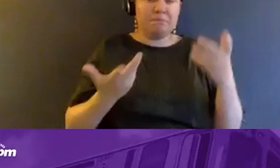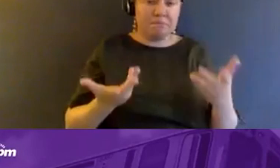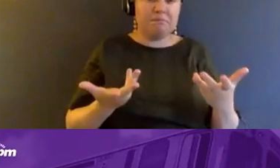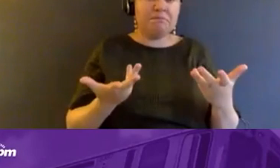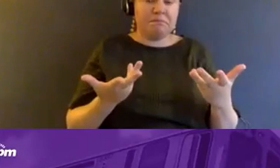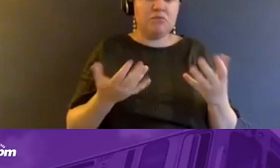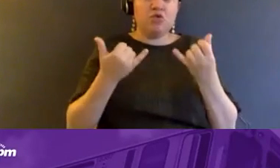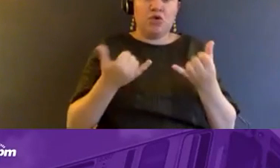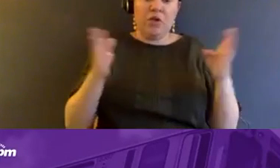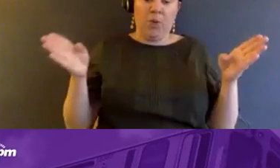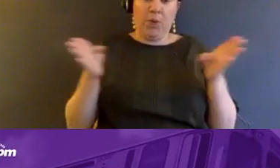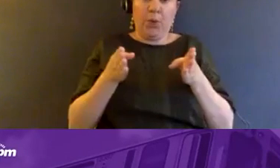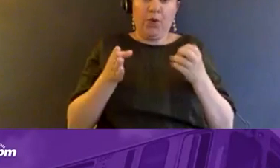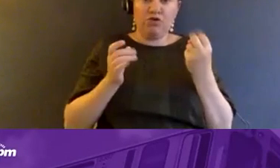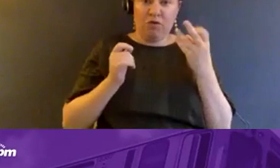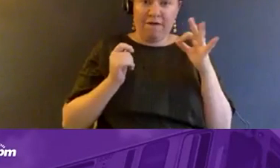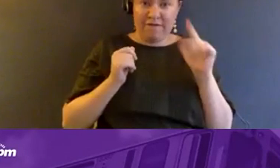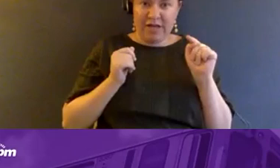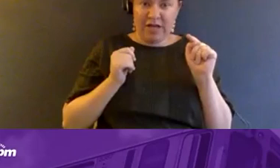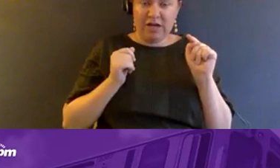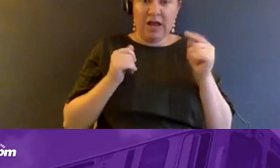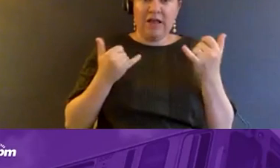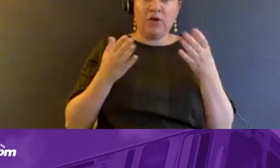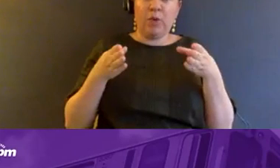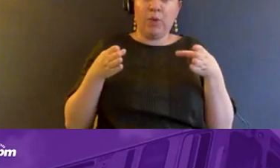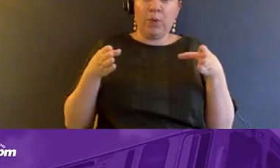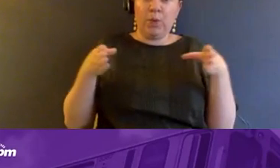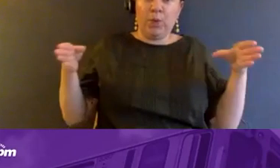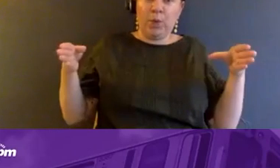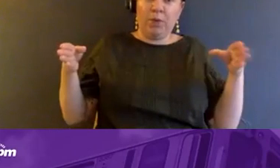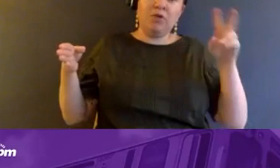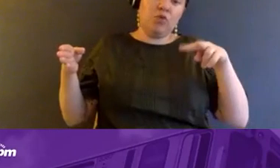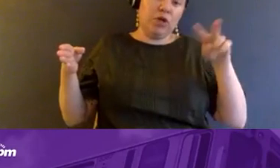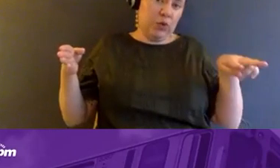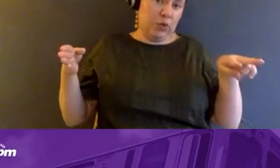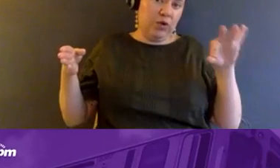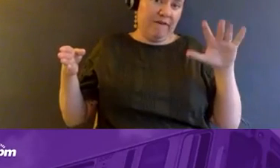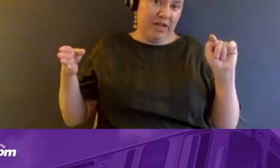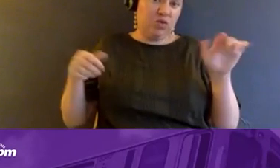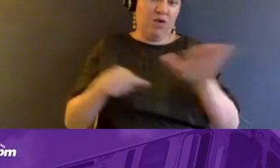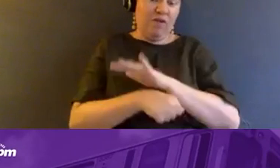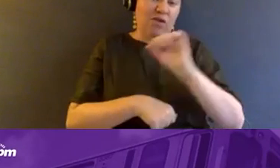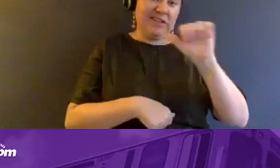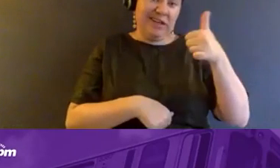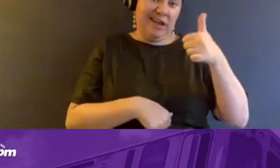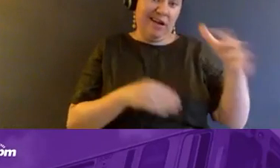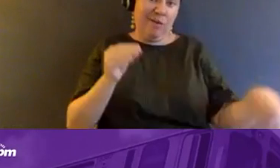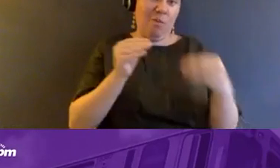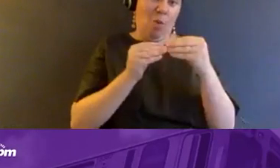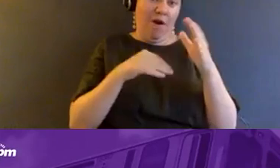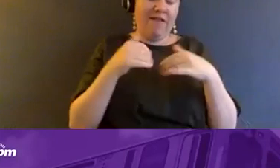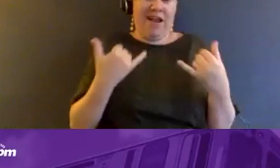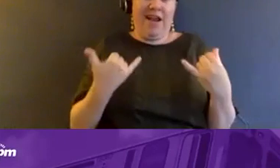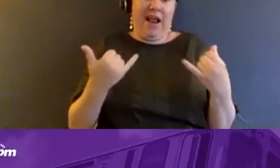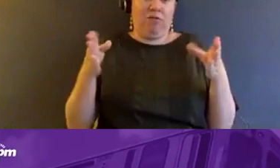currently they're around 12 feet wide, and the new stations will be about 22 feet wide, so a full 10 feet wider than today.